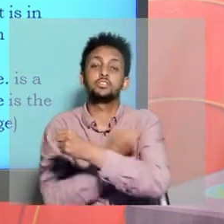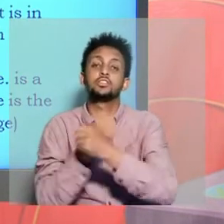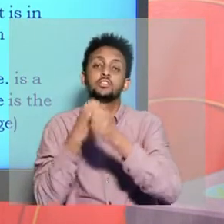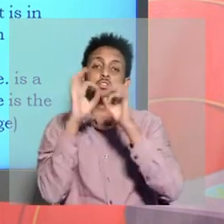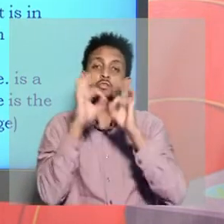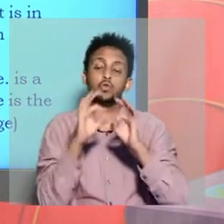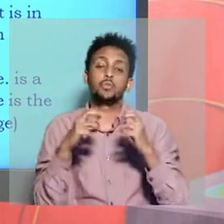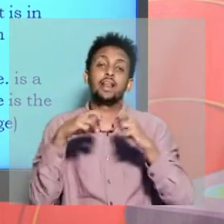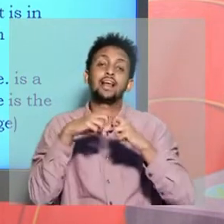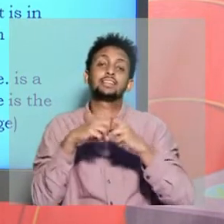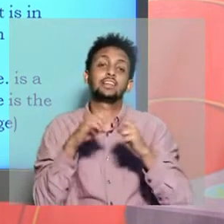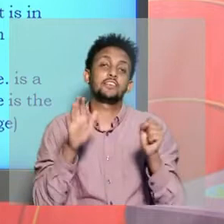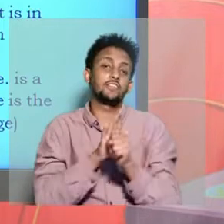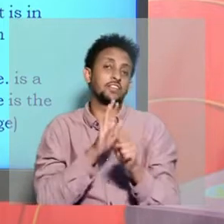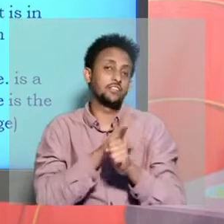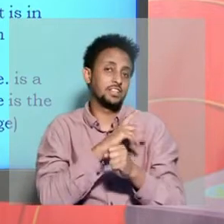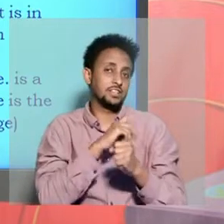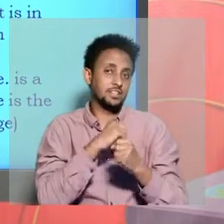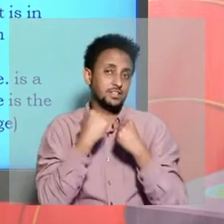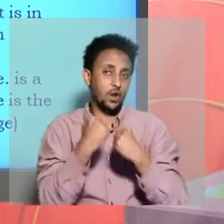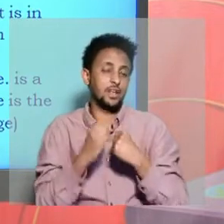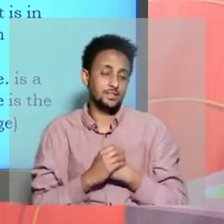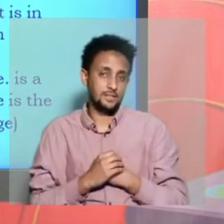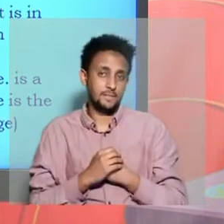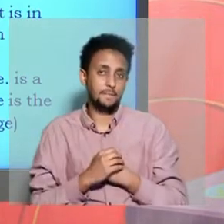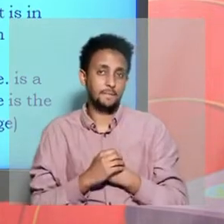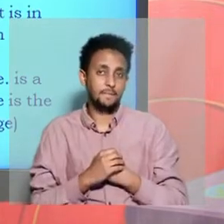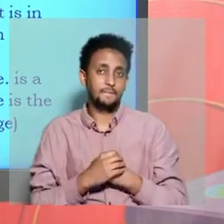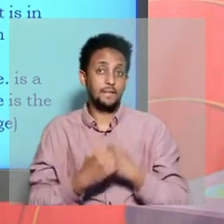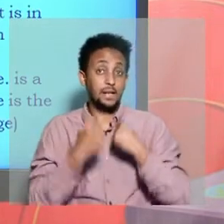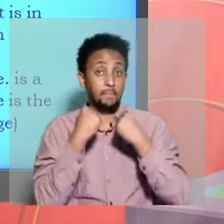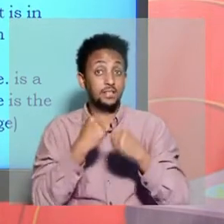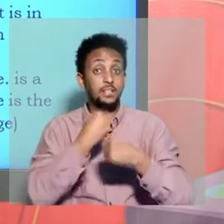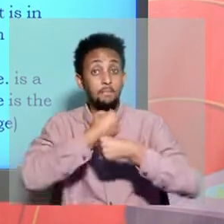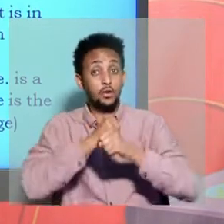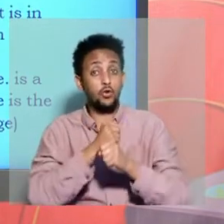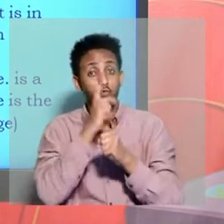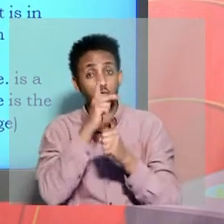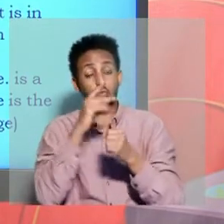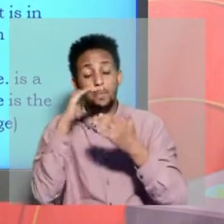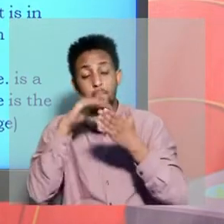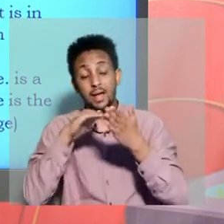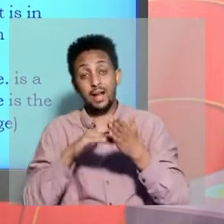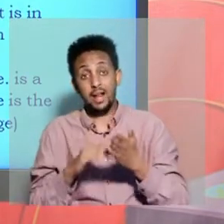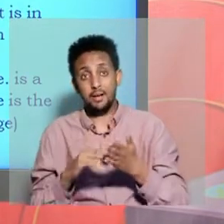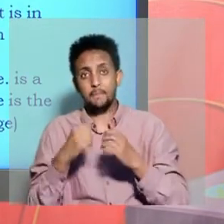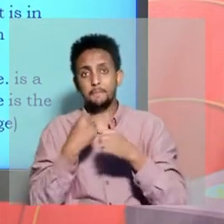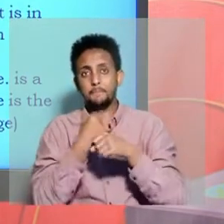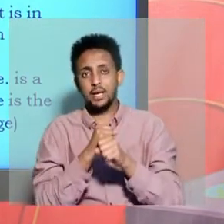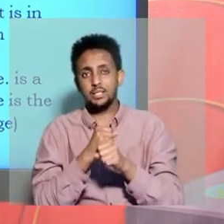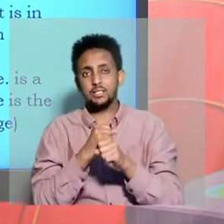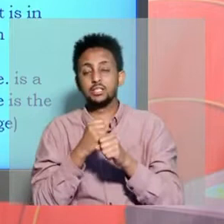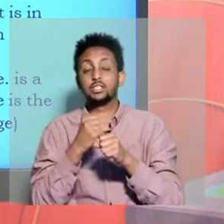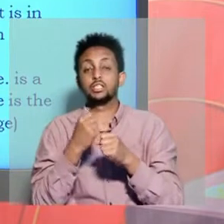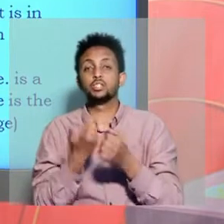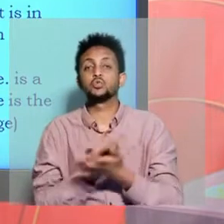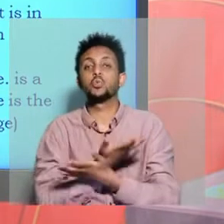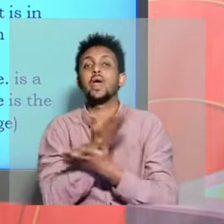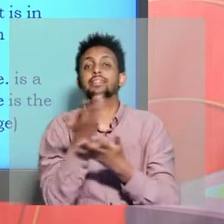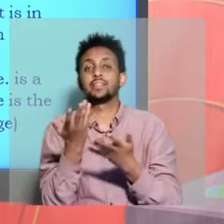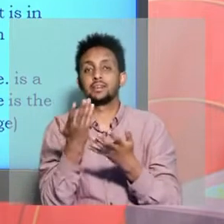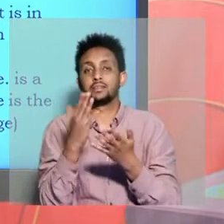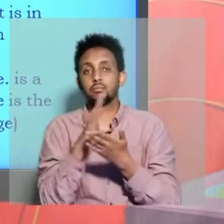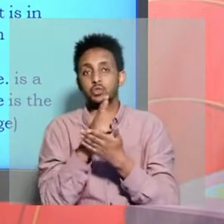form of electric field strengths. Capacitor is made of two parallel plates and an insulator